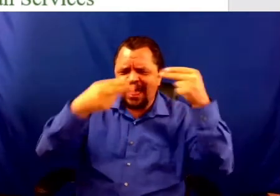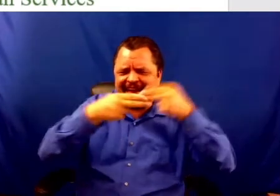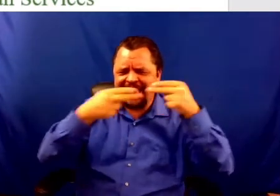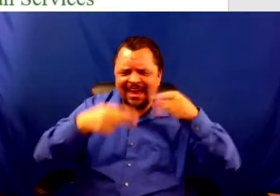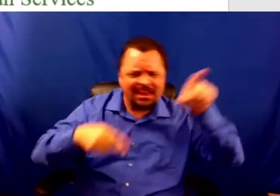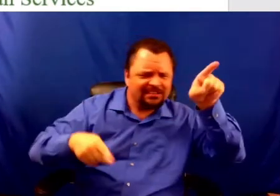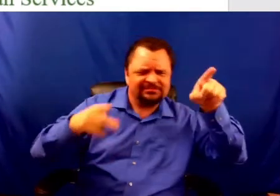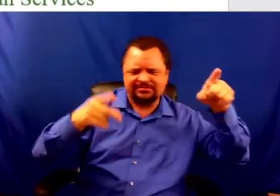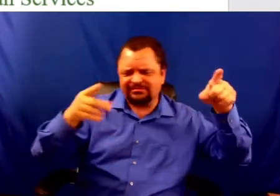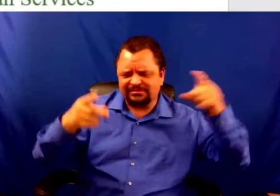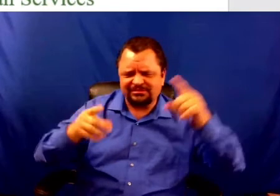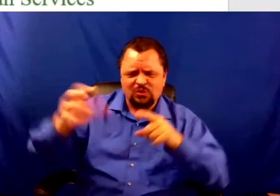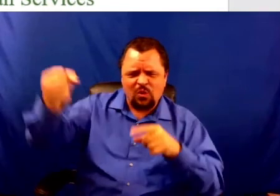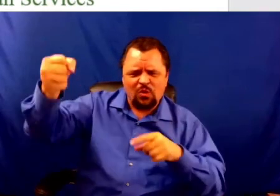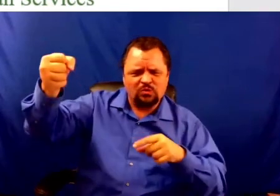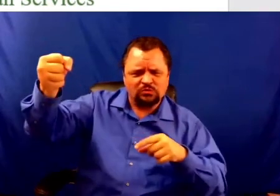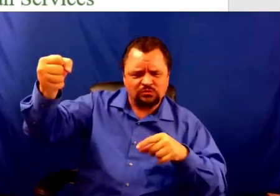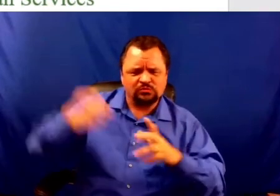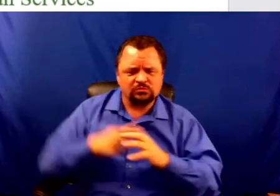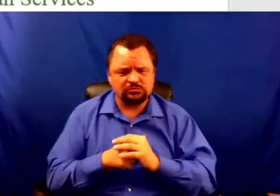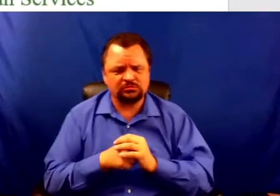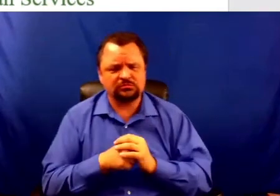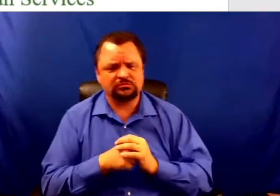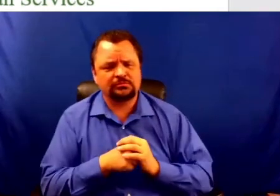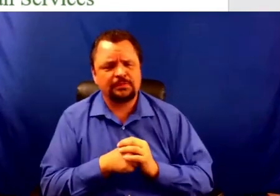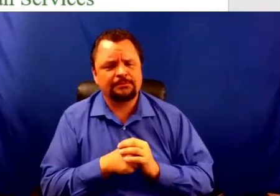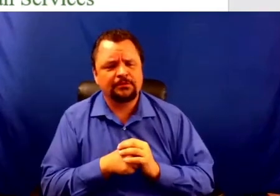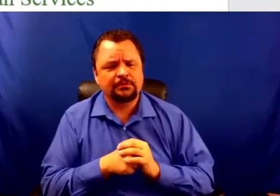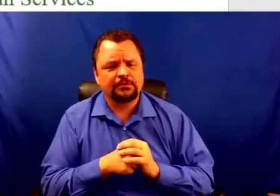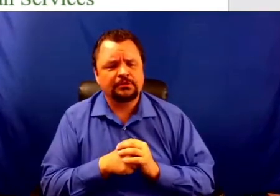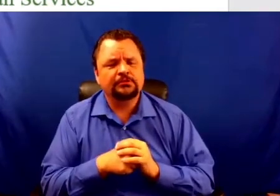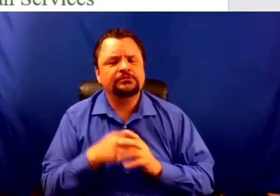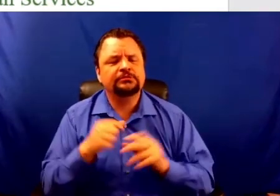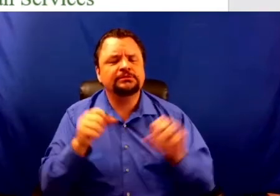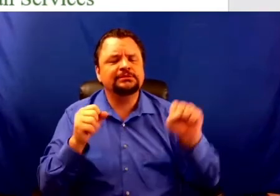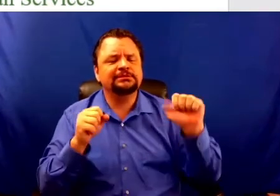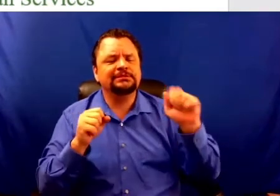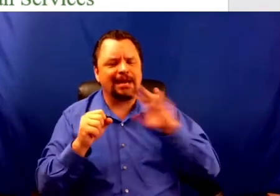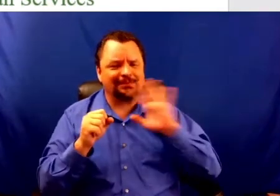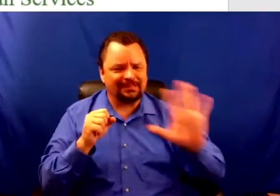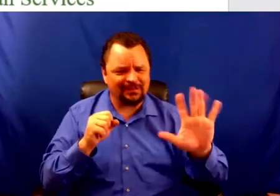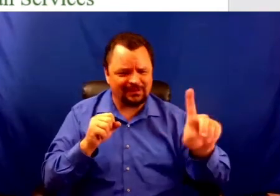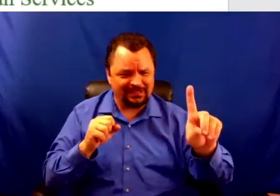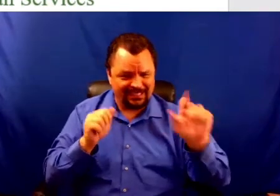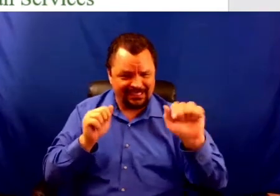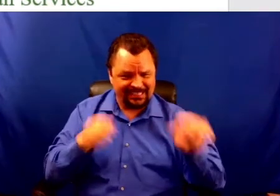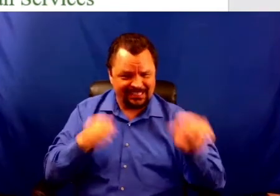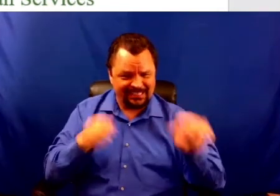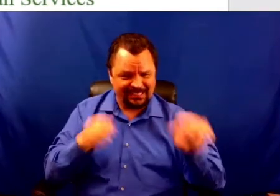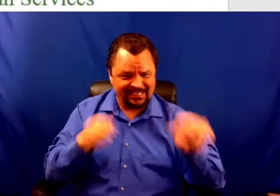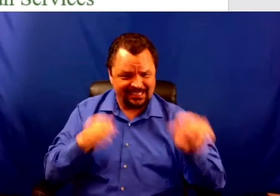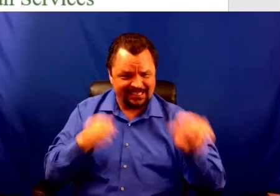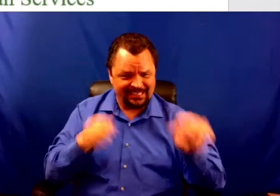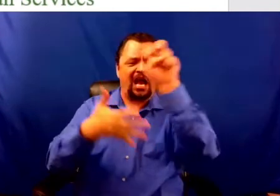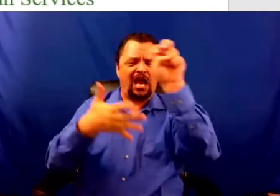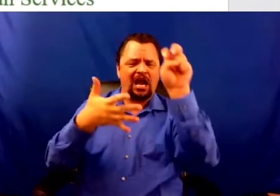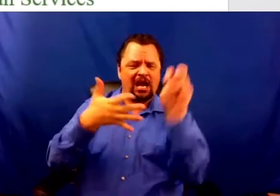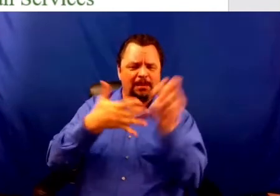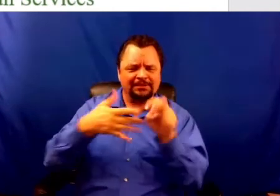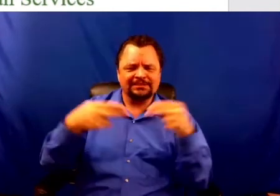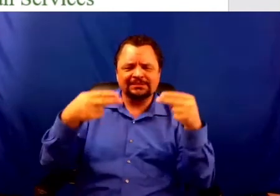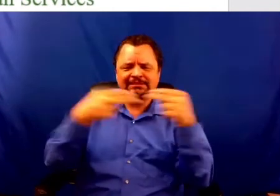If we can jump to, trying to get it, slide